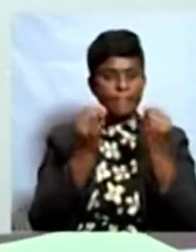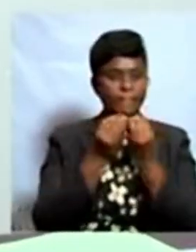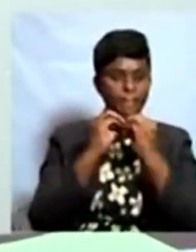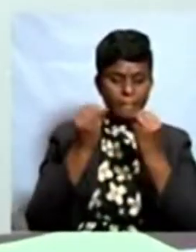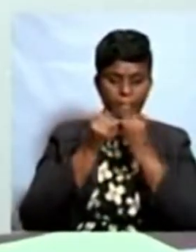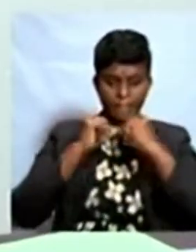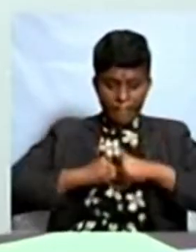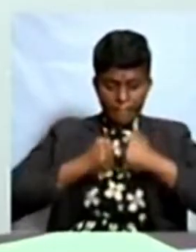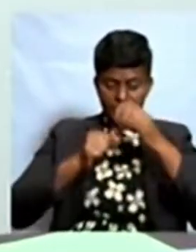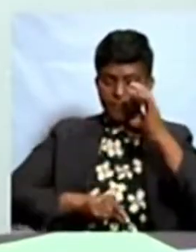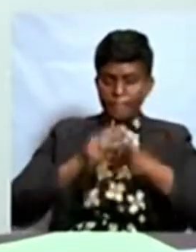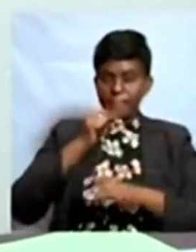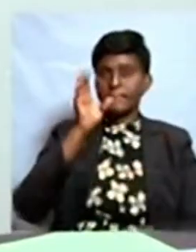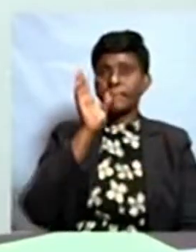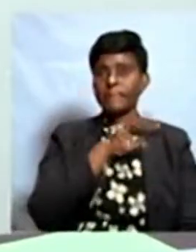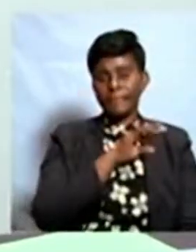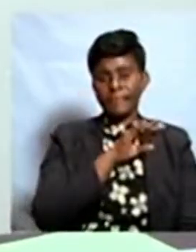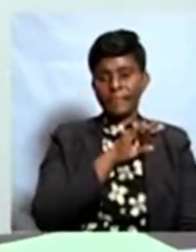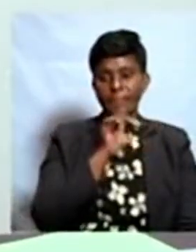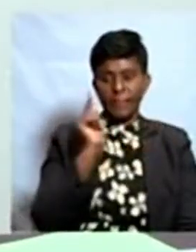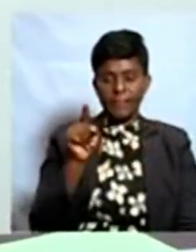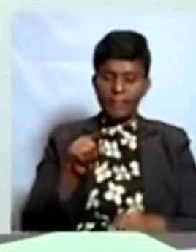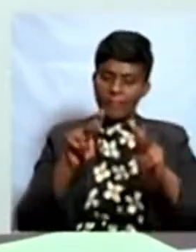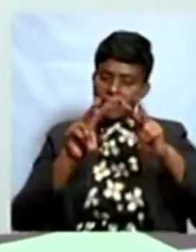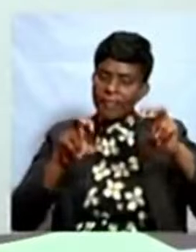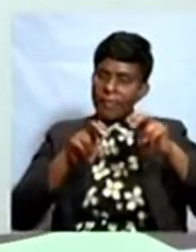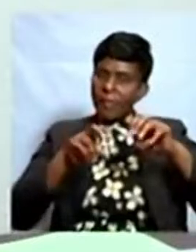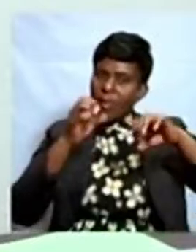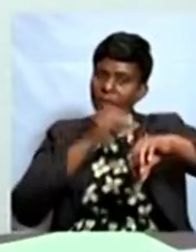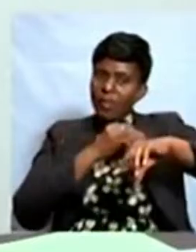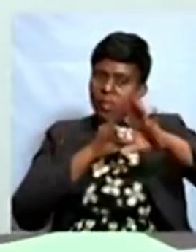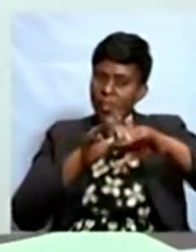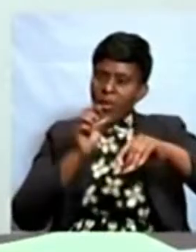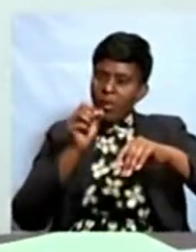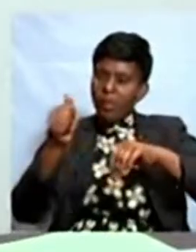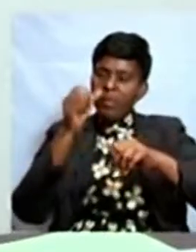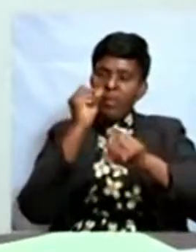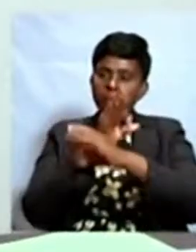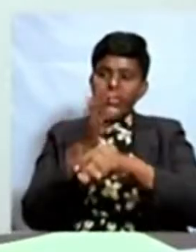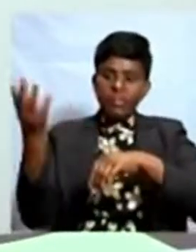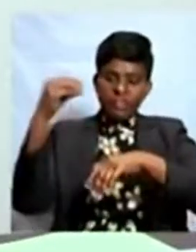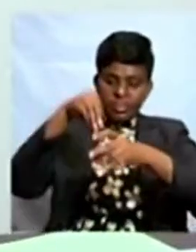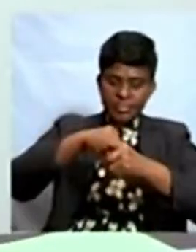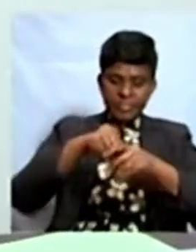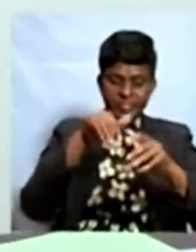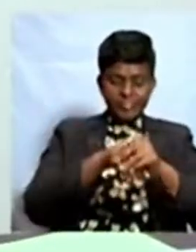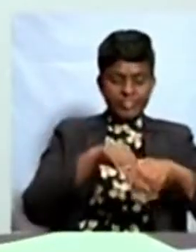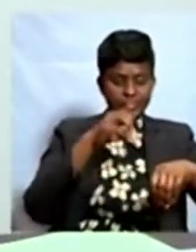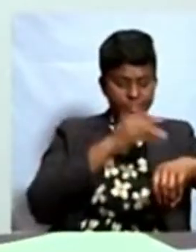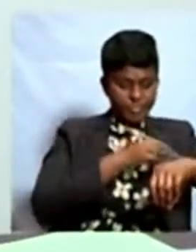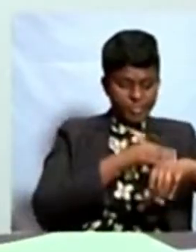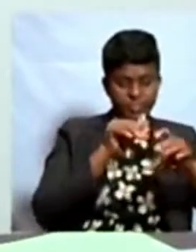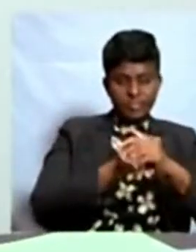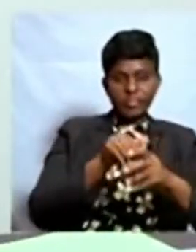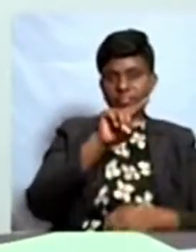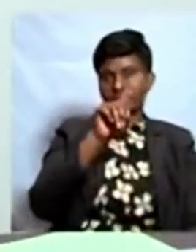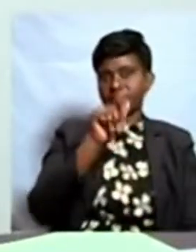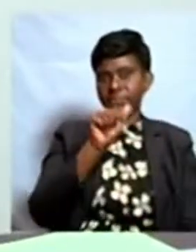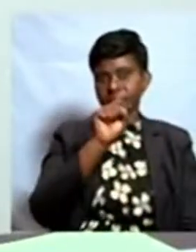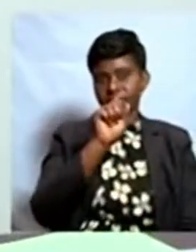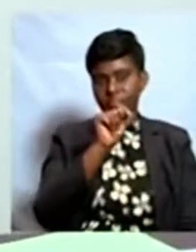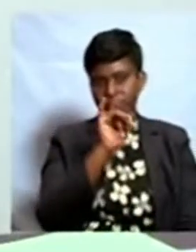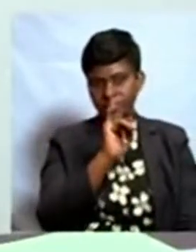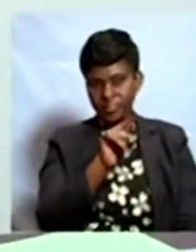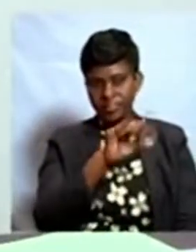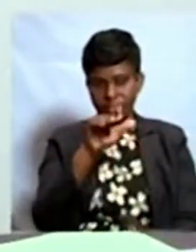we did find an investor that was willing to come and, invest in ZAST in terms of establishing